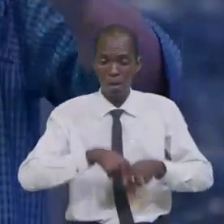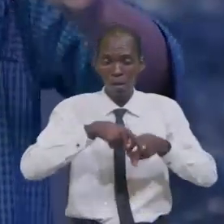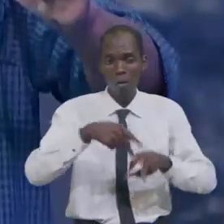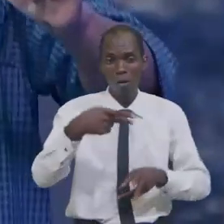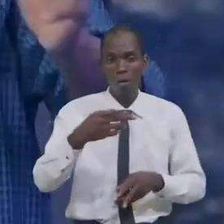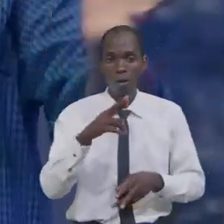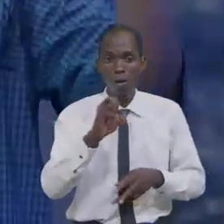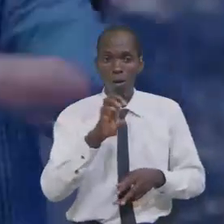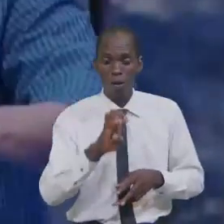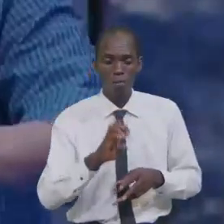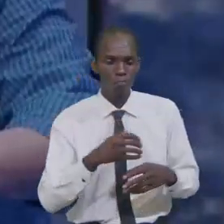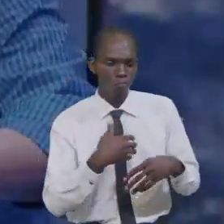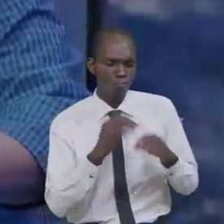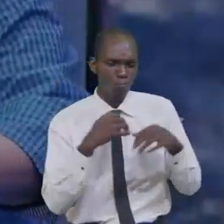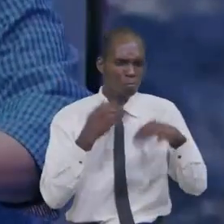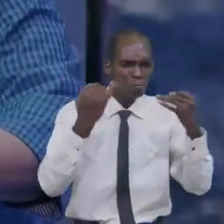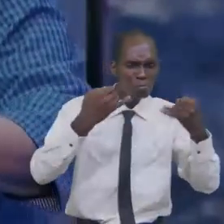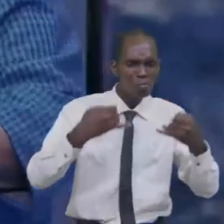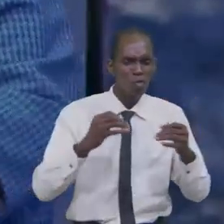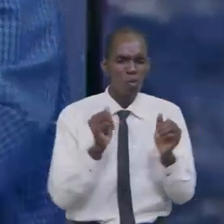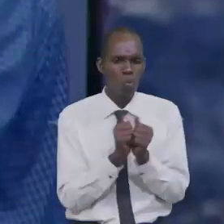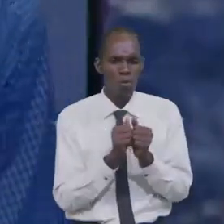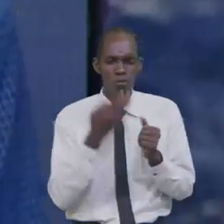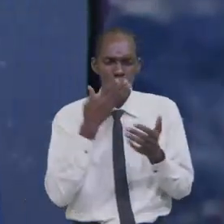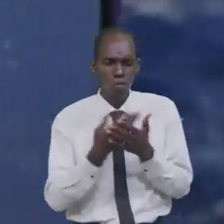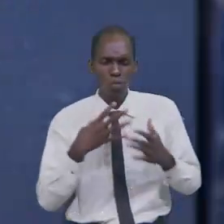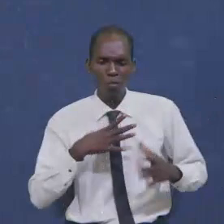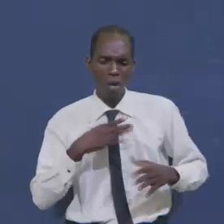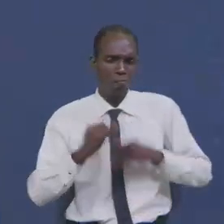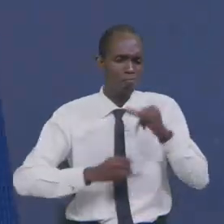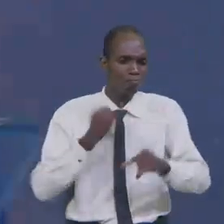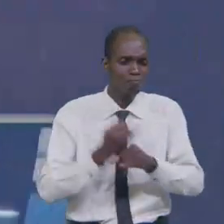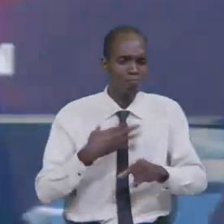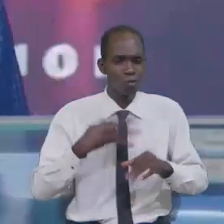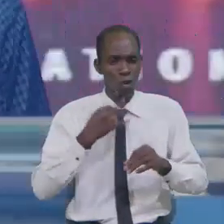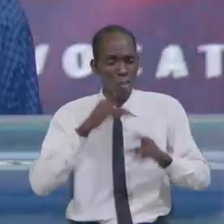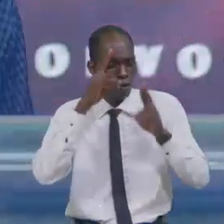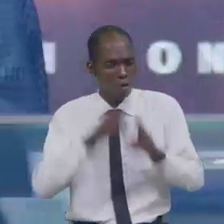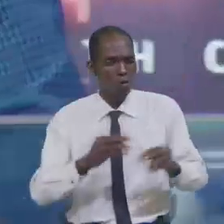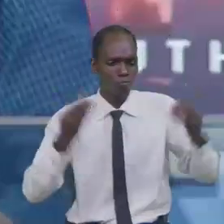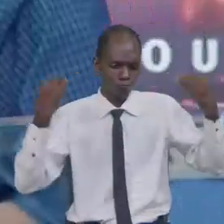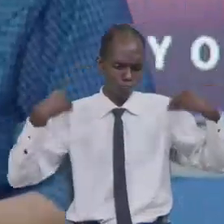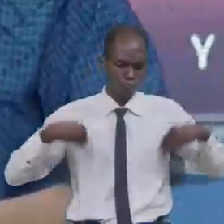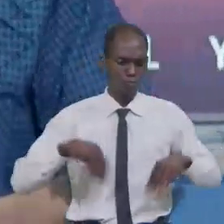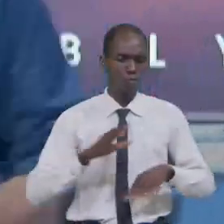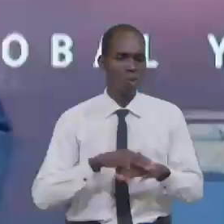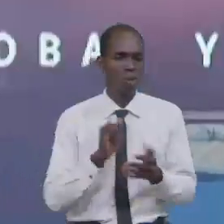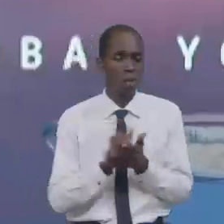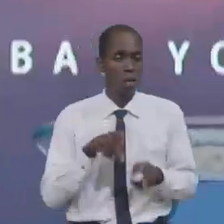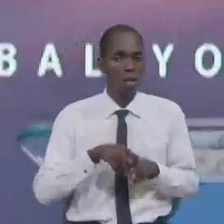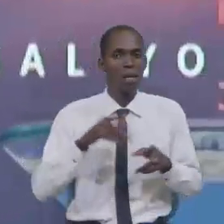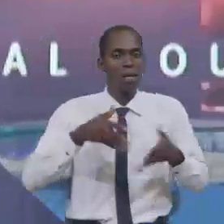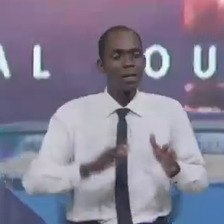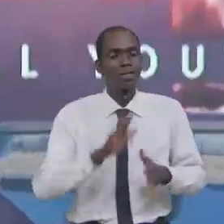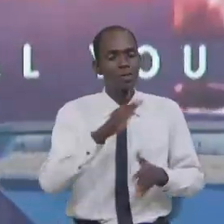garb of royalty put upon that man, and let the next man take him around the